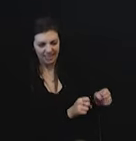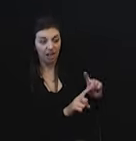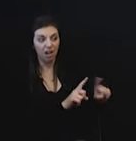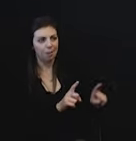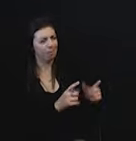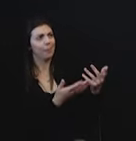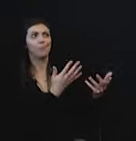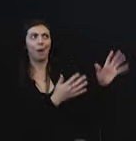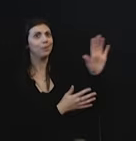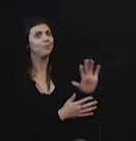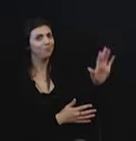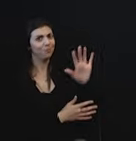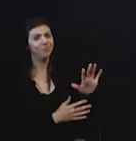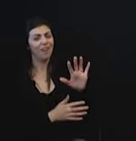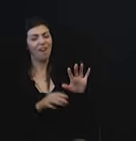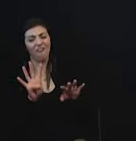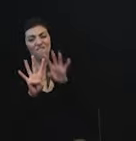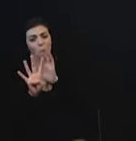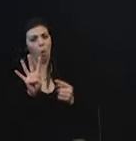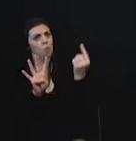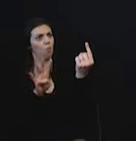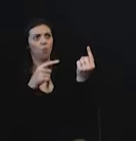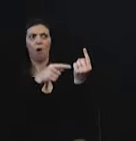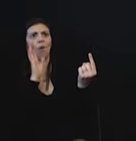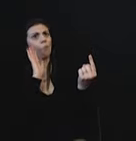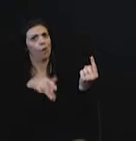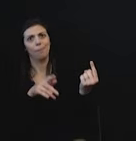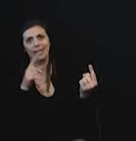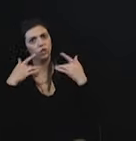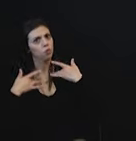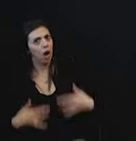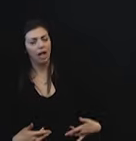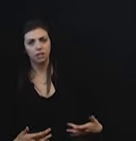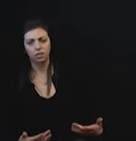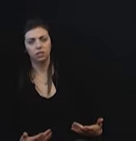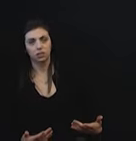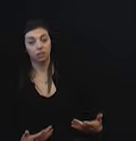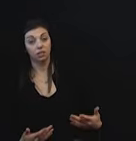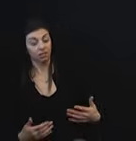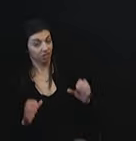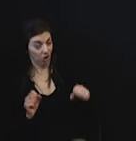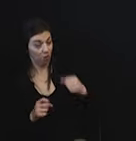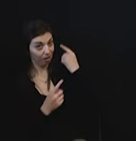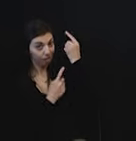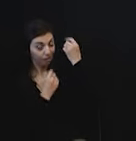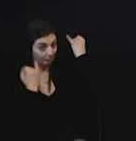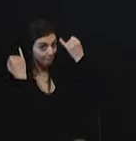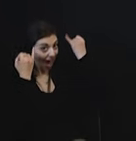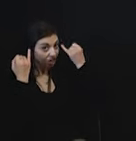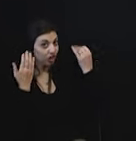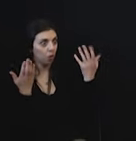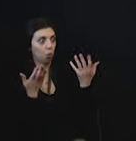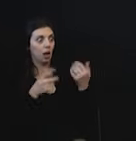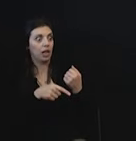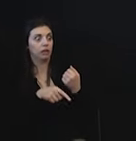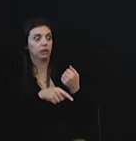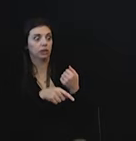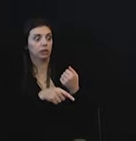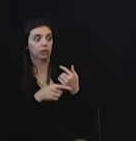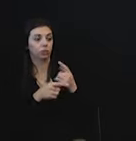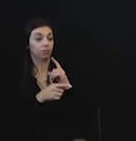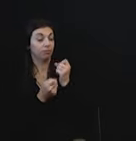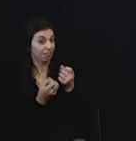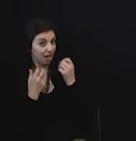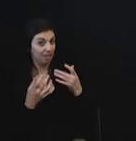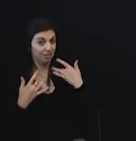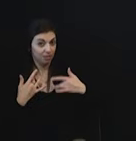And so you can only imagine the things that might take place or the things that we can resort to in those moments. And so what we would do as a team is we would go into